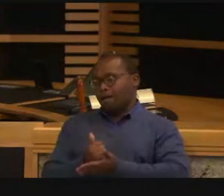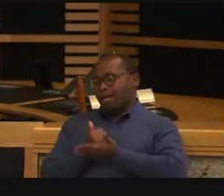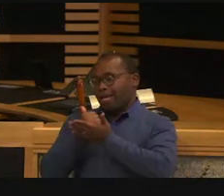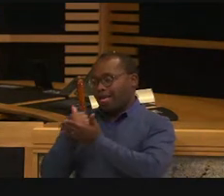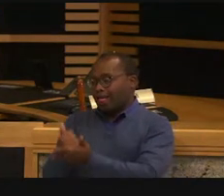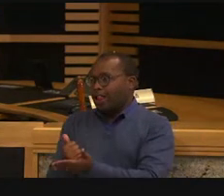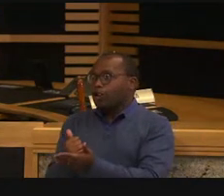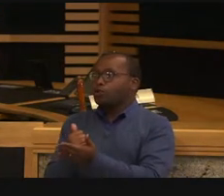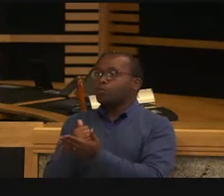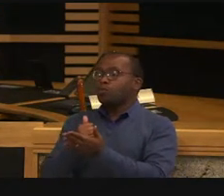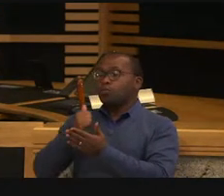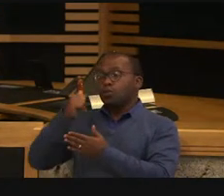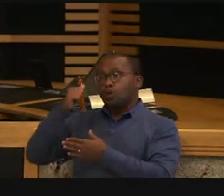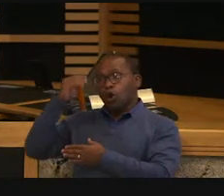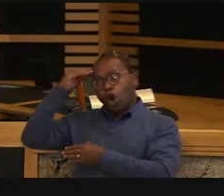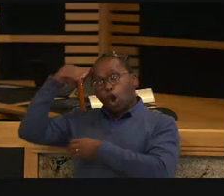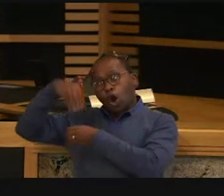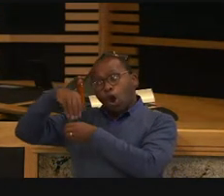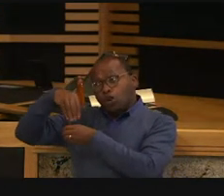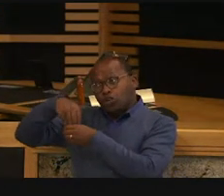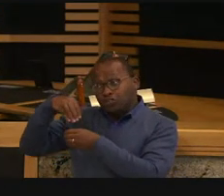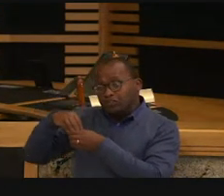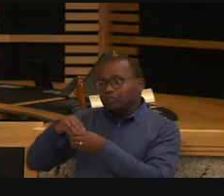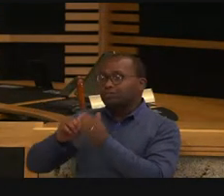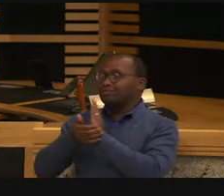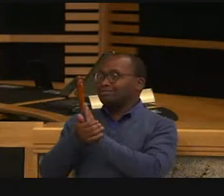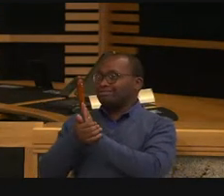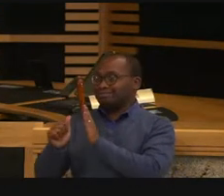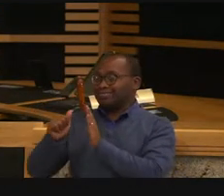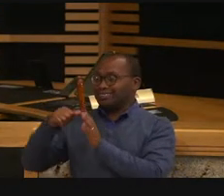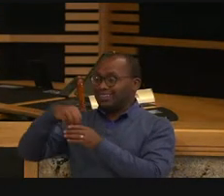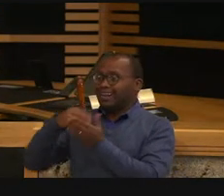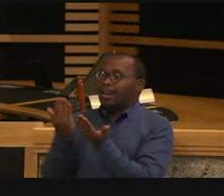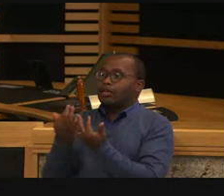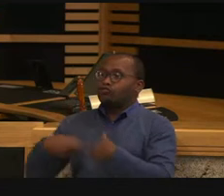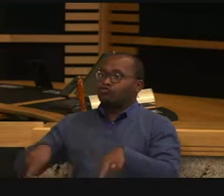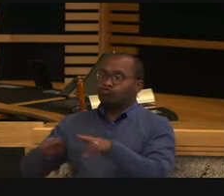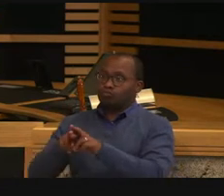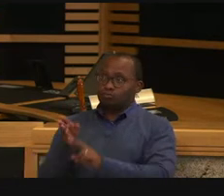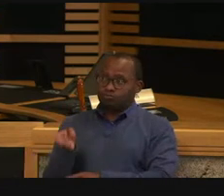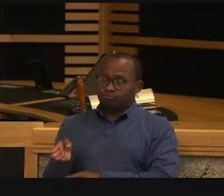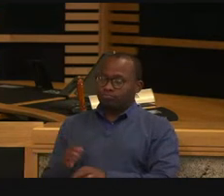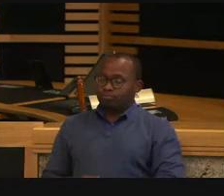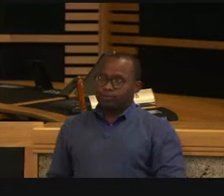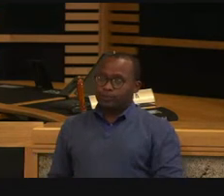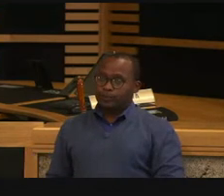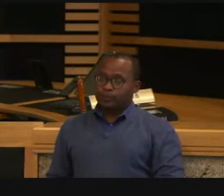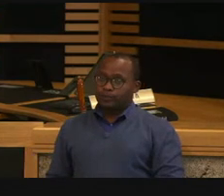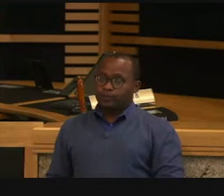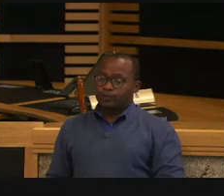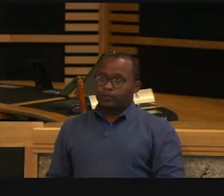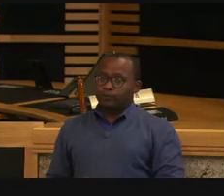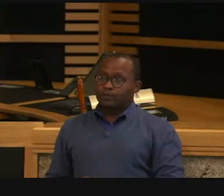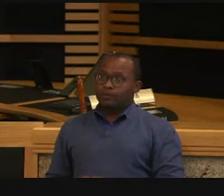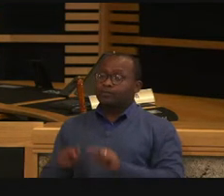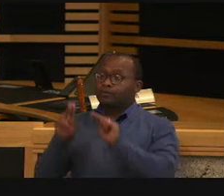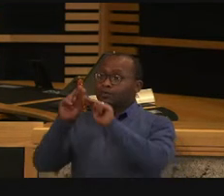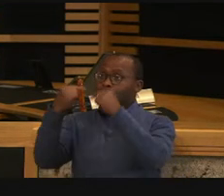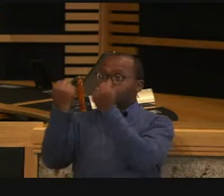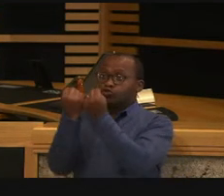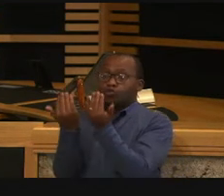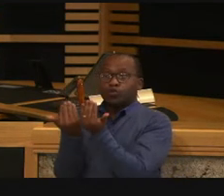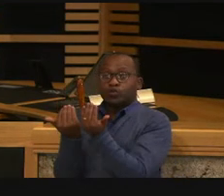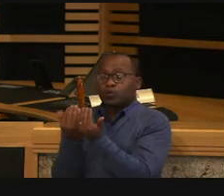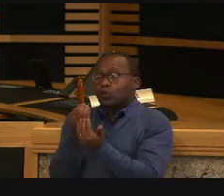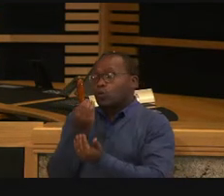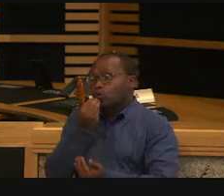increases cognitive thinking, which improves academic performance. The National School Nutrition Program is acknowledged as having